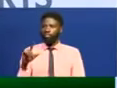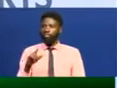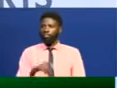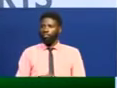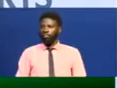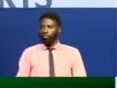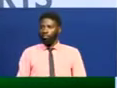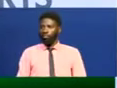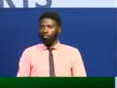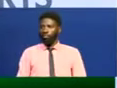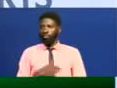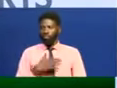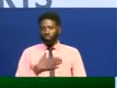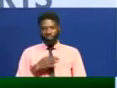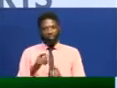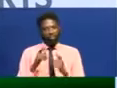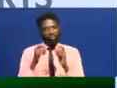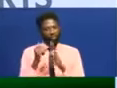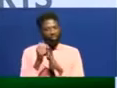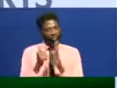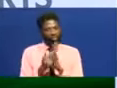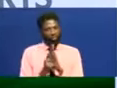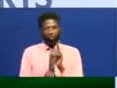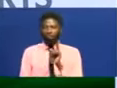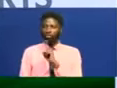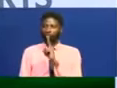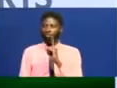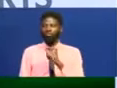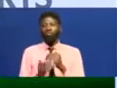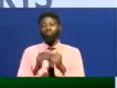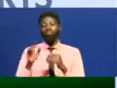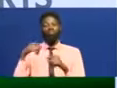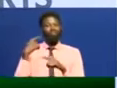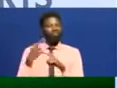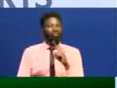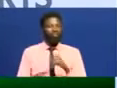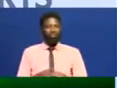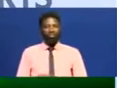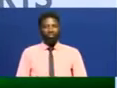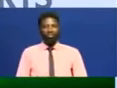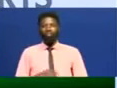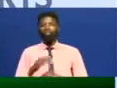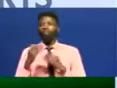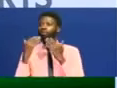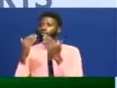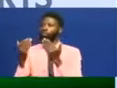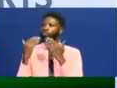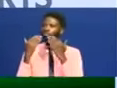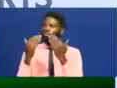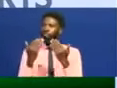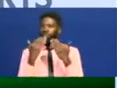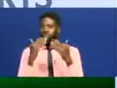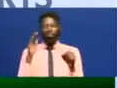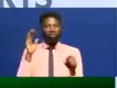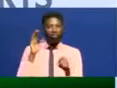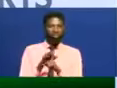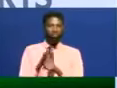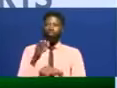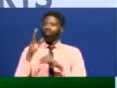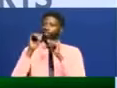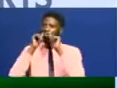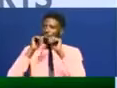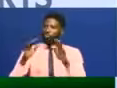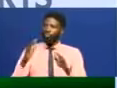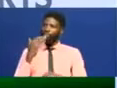which is our big, big agenda as we move into the next year. Asanteni sana na Mungu